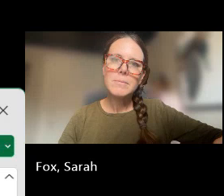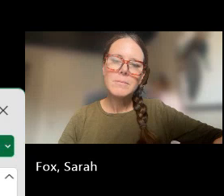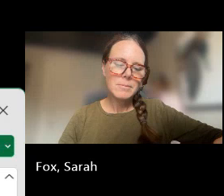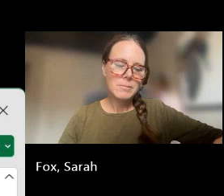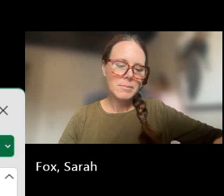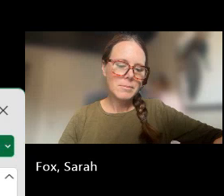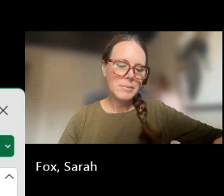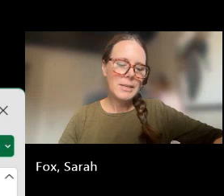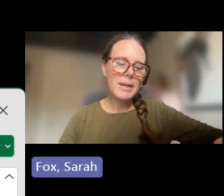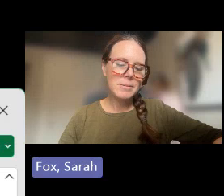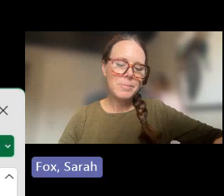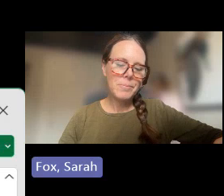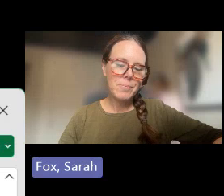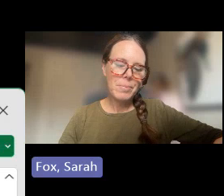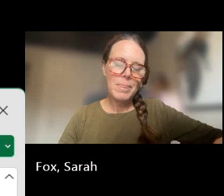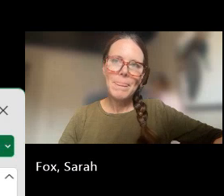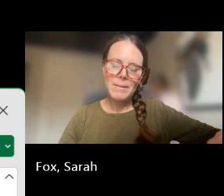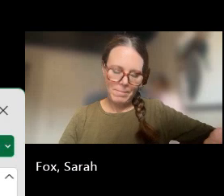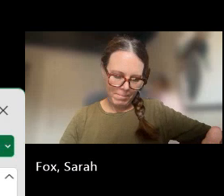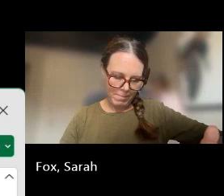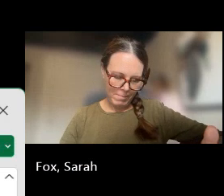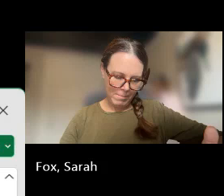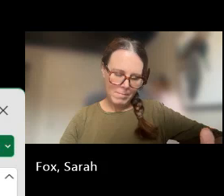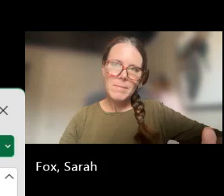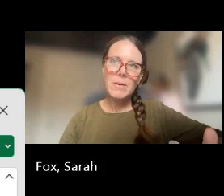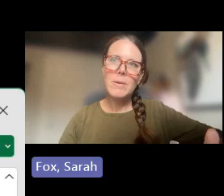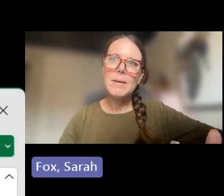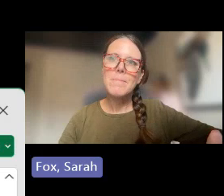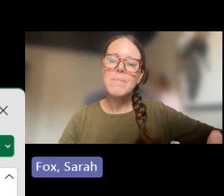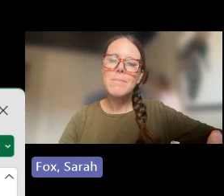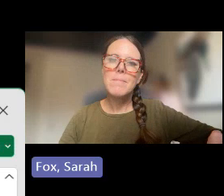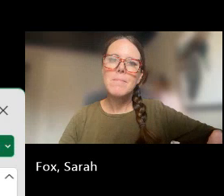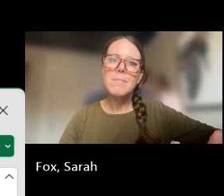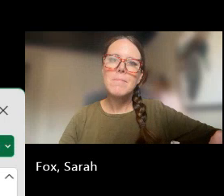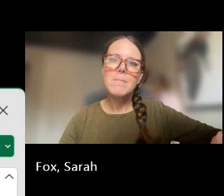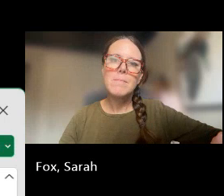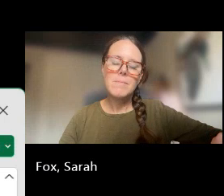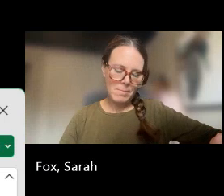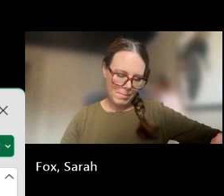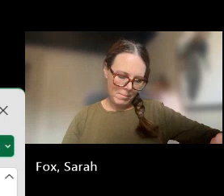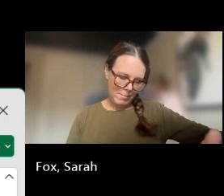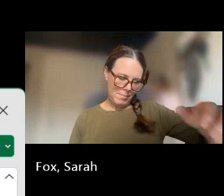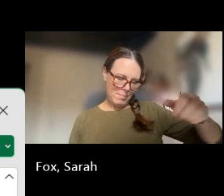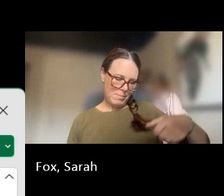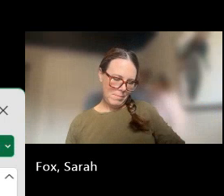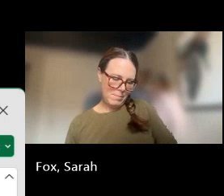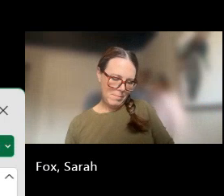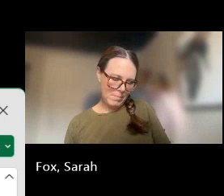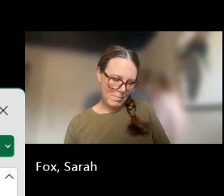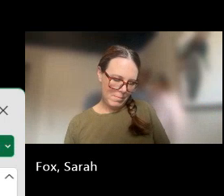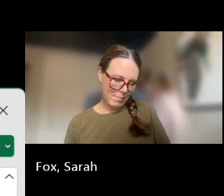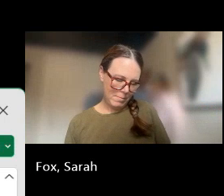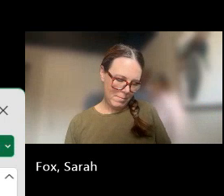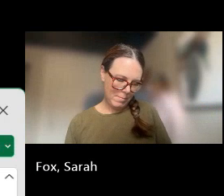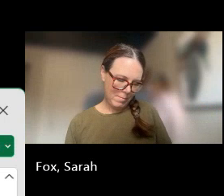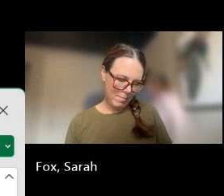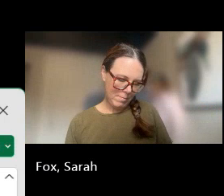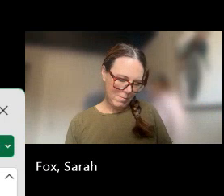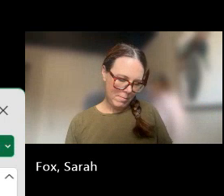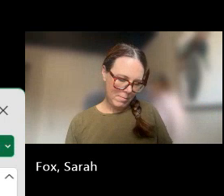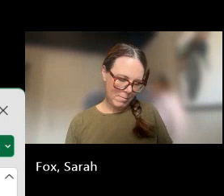Particular this item, we'll do Yeah. Steve and then Temple. Okay. Yeah, thank you. I was in agreement. I had that on my list as something